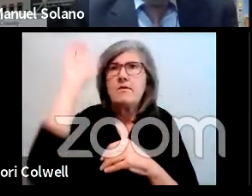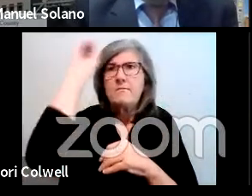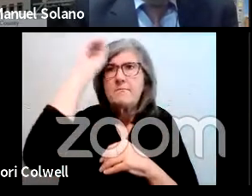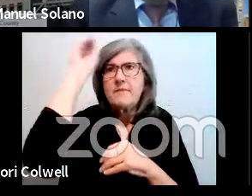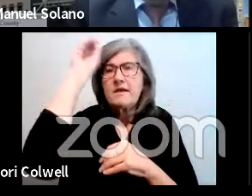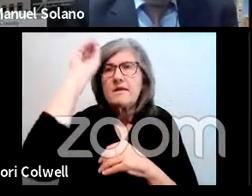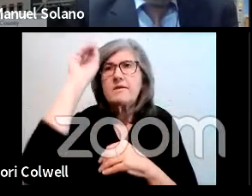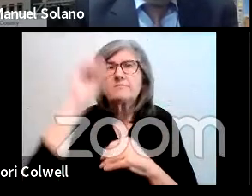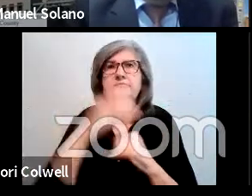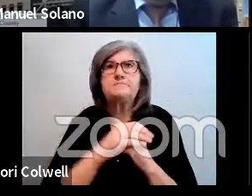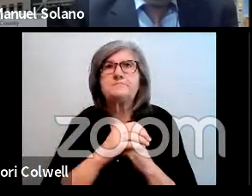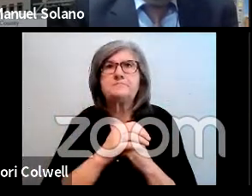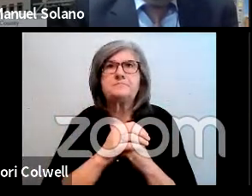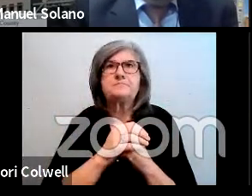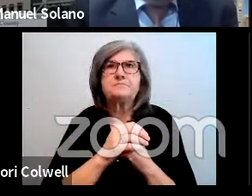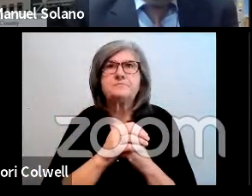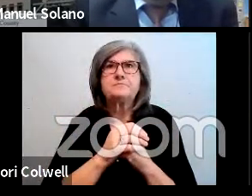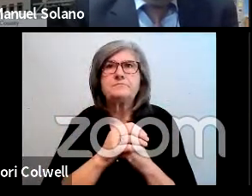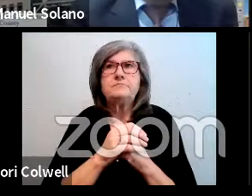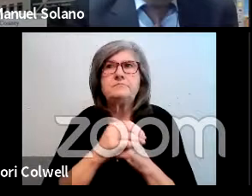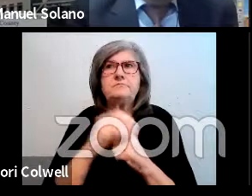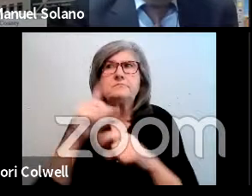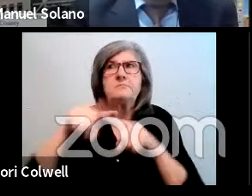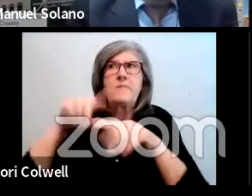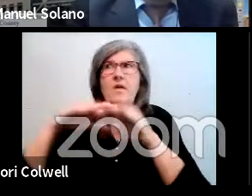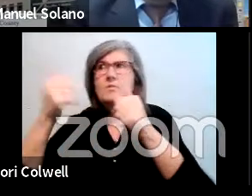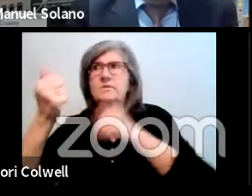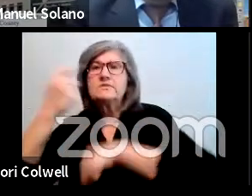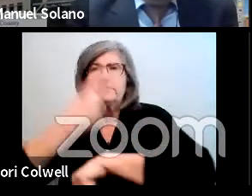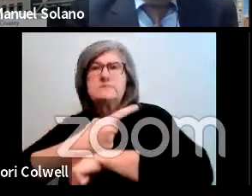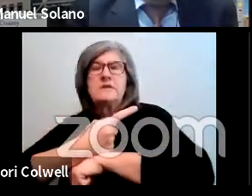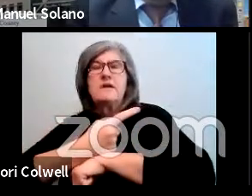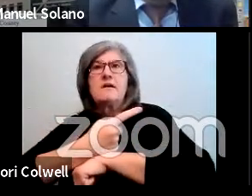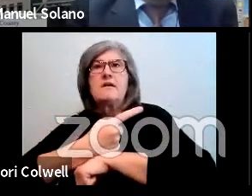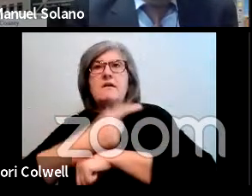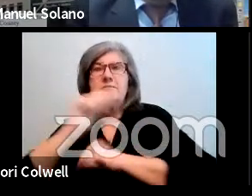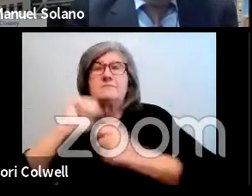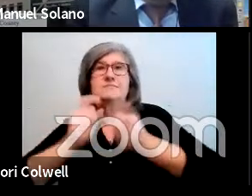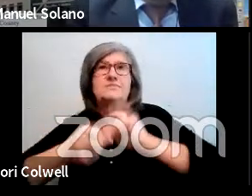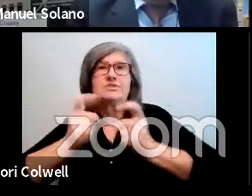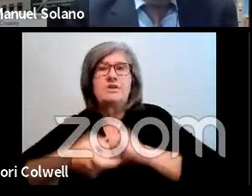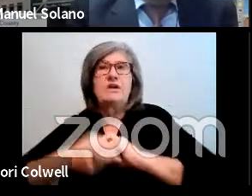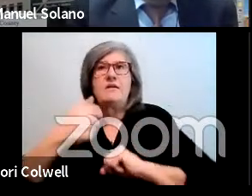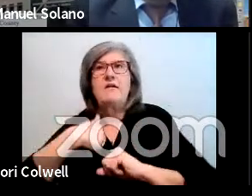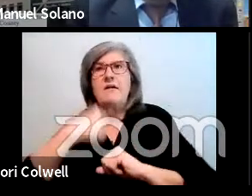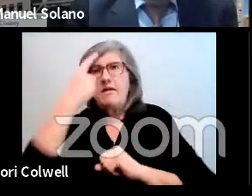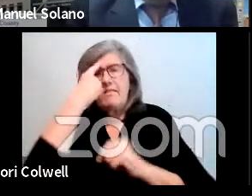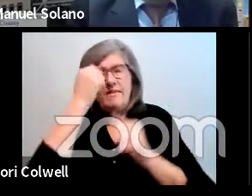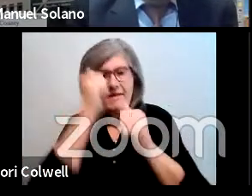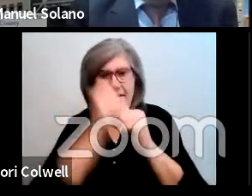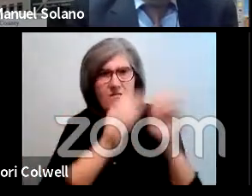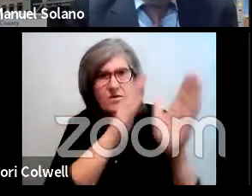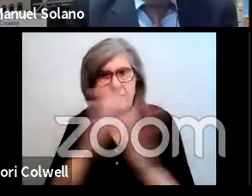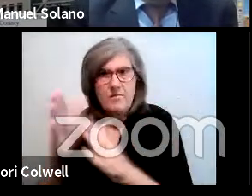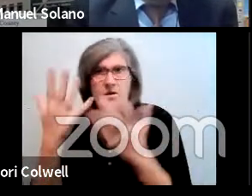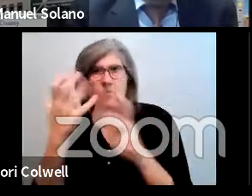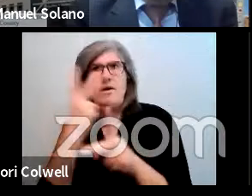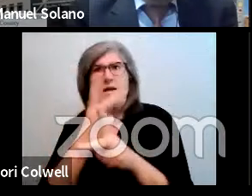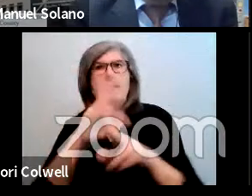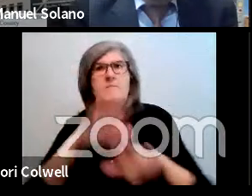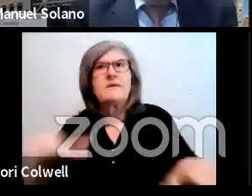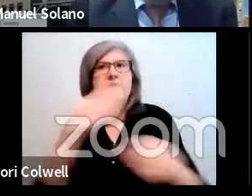is, on any given day. I do believe that there's not a single person out there that doesn't want to keep kids